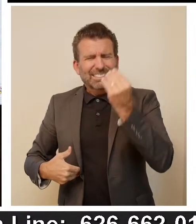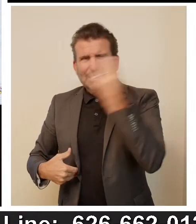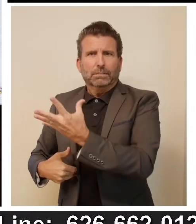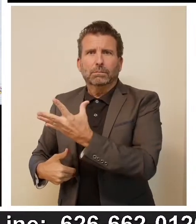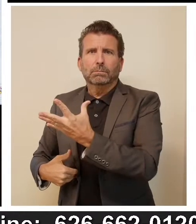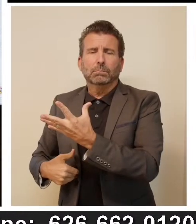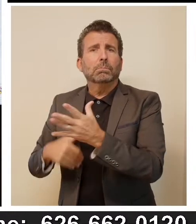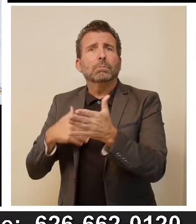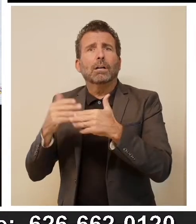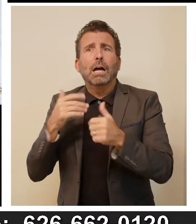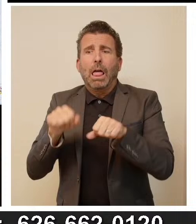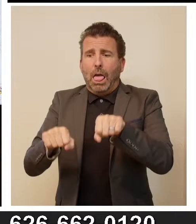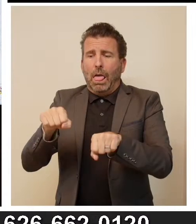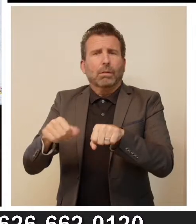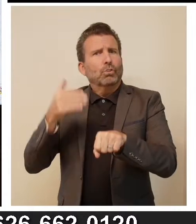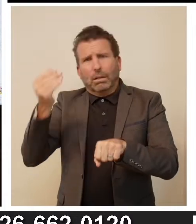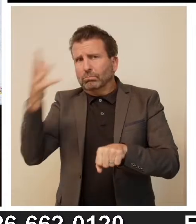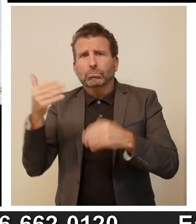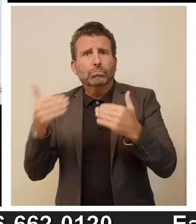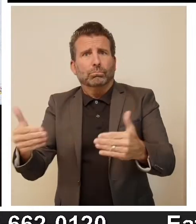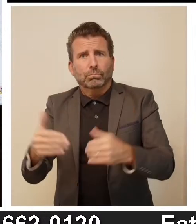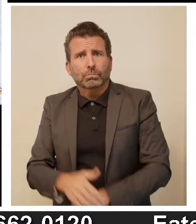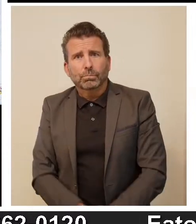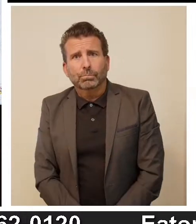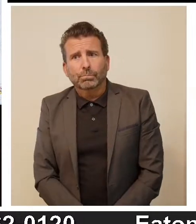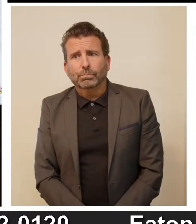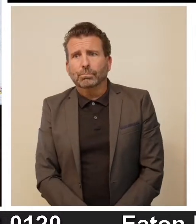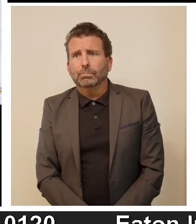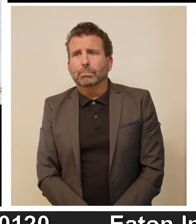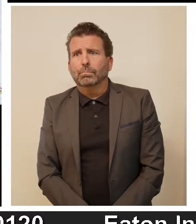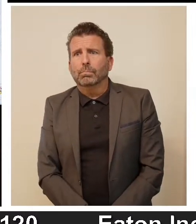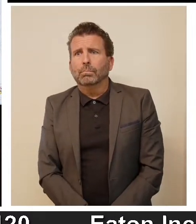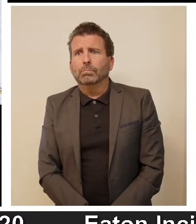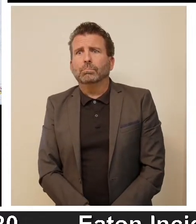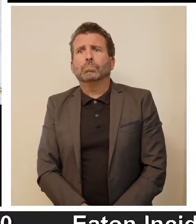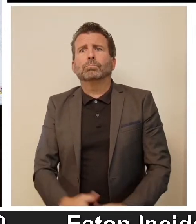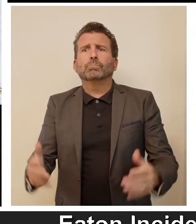for the foreseeable future. Thank you.